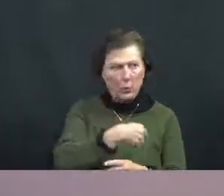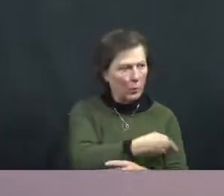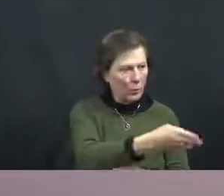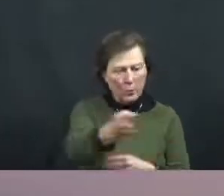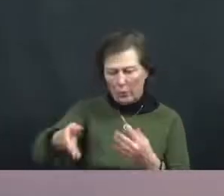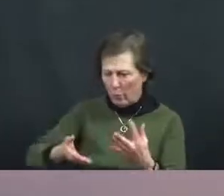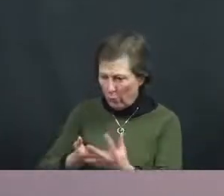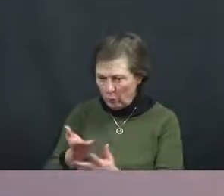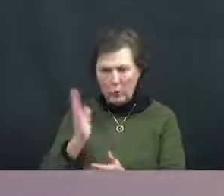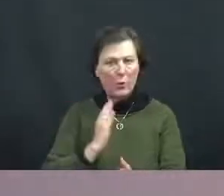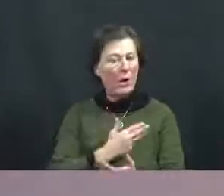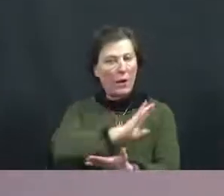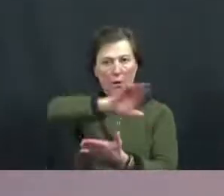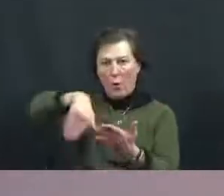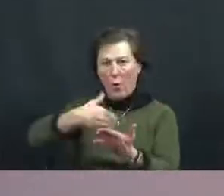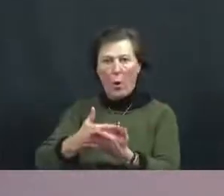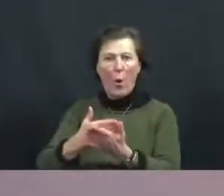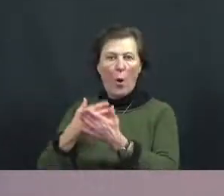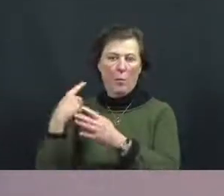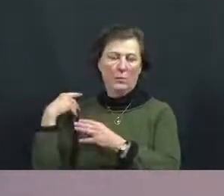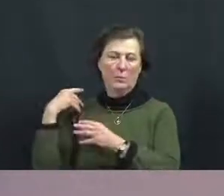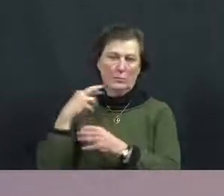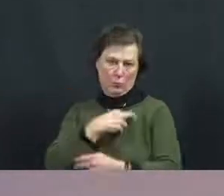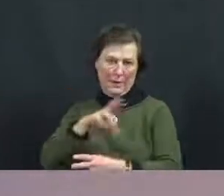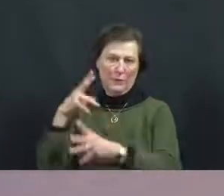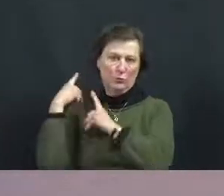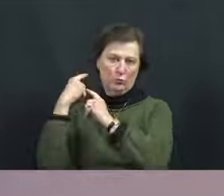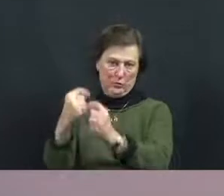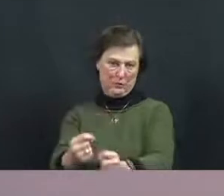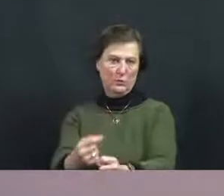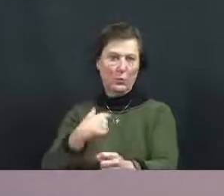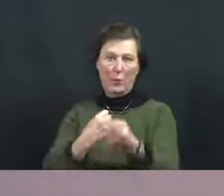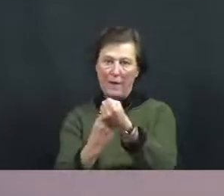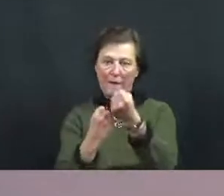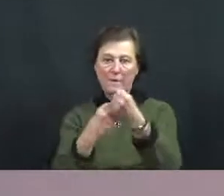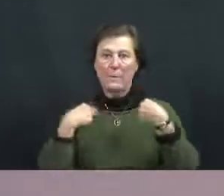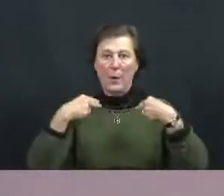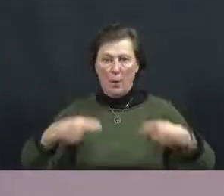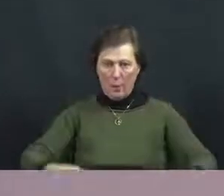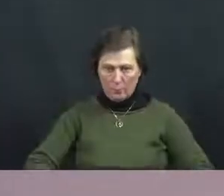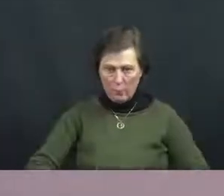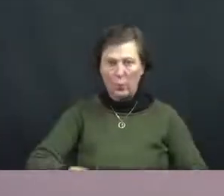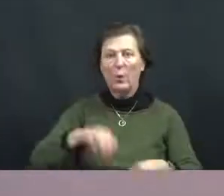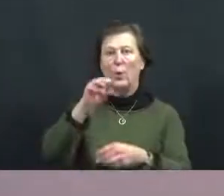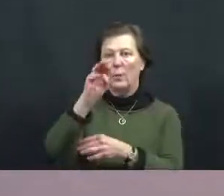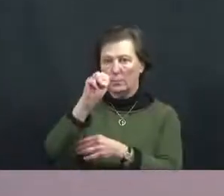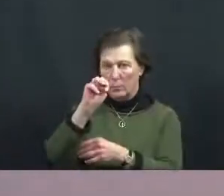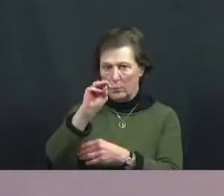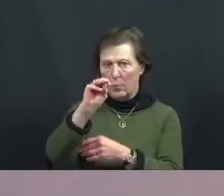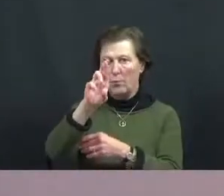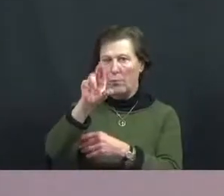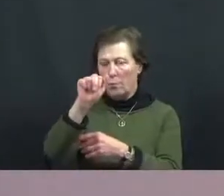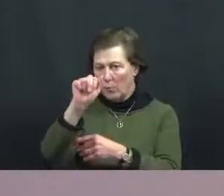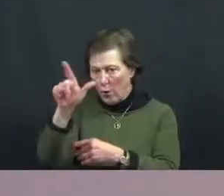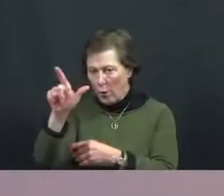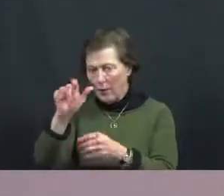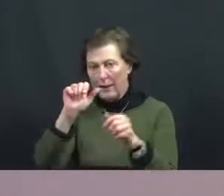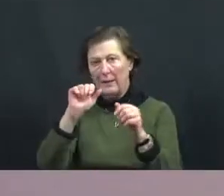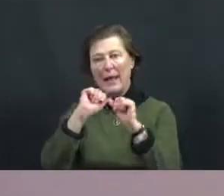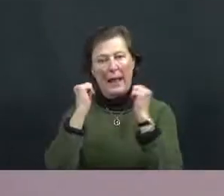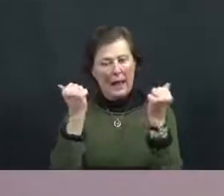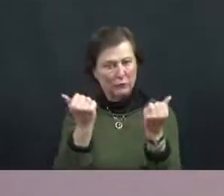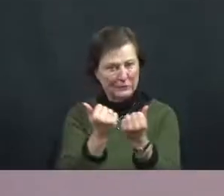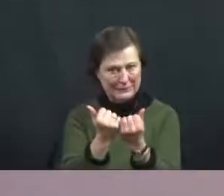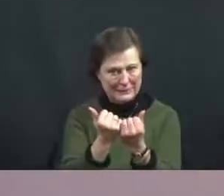religious tradition. We affirm human moral agency, writes Tandeka. Rather